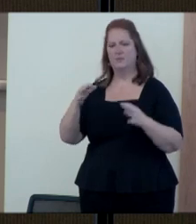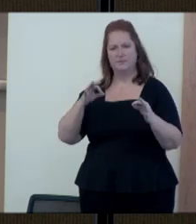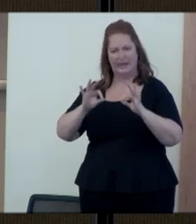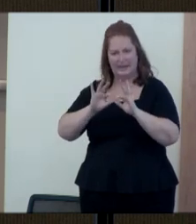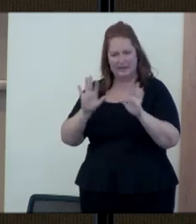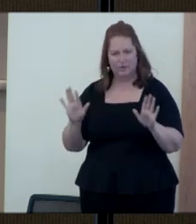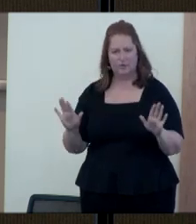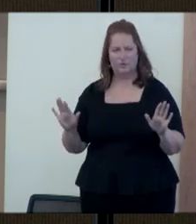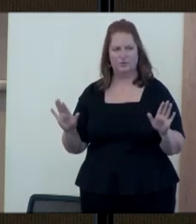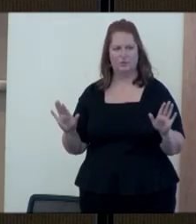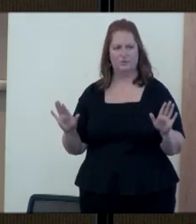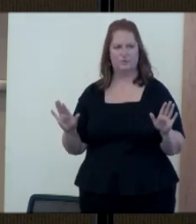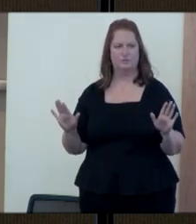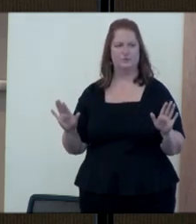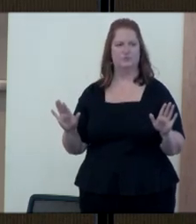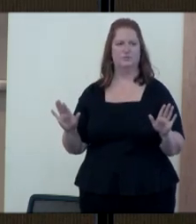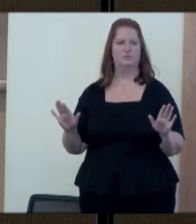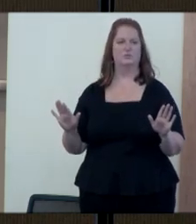this.